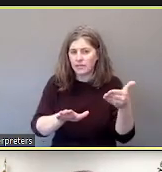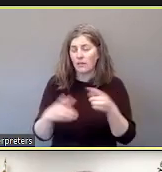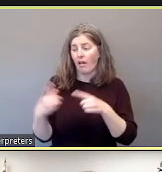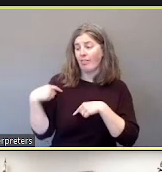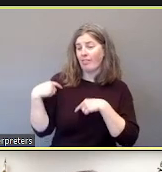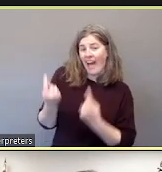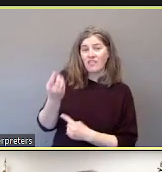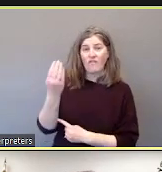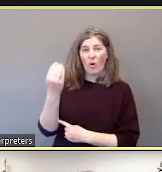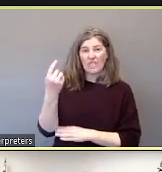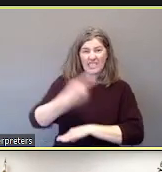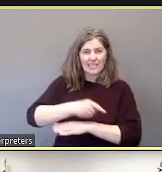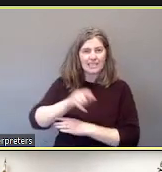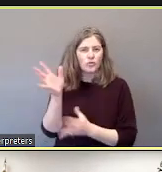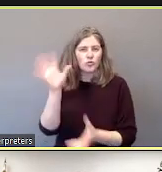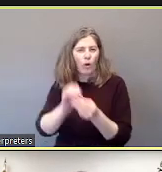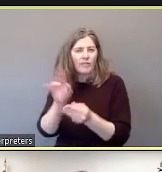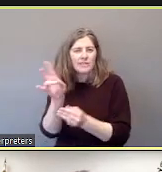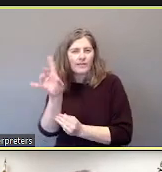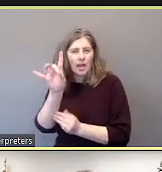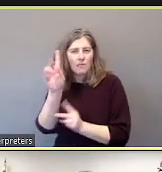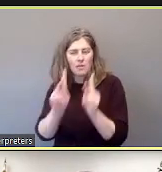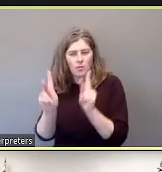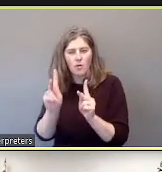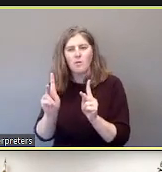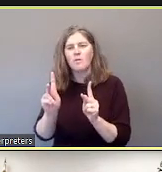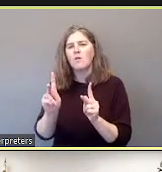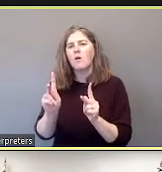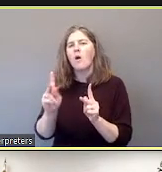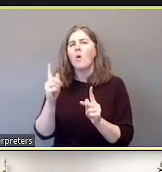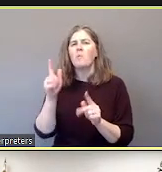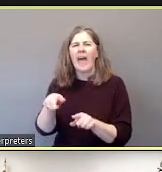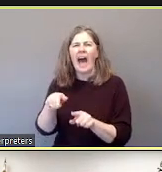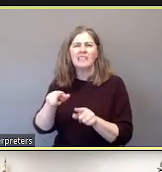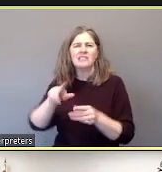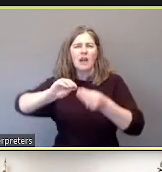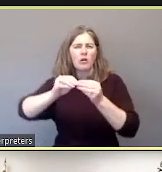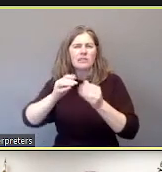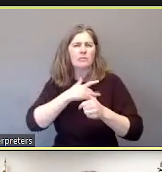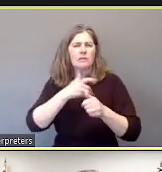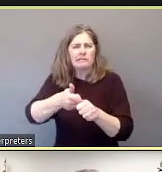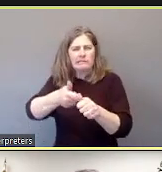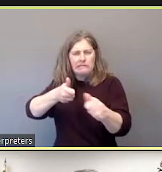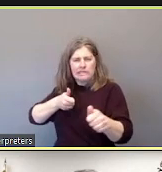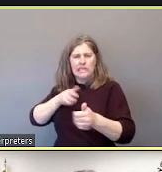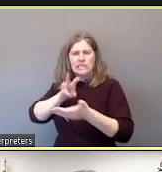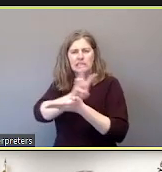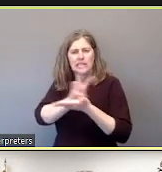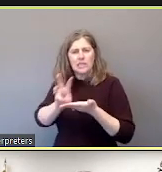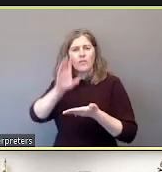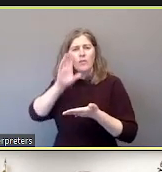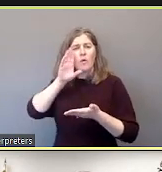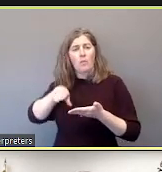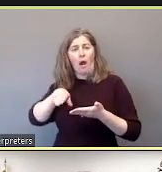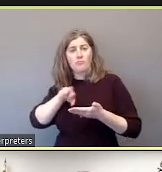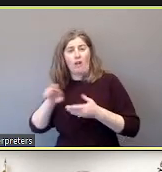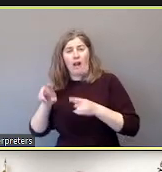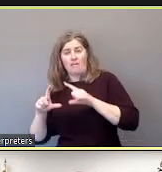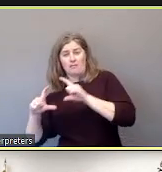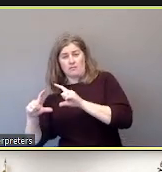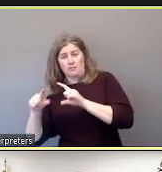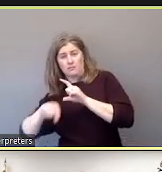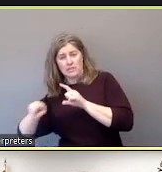days. We do run about a 6-week lag. So if you look in the lower right-hand corner of the 3 graphs there,